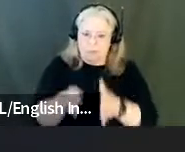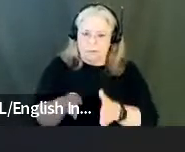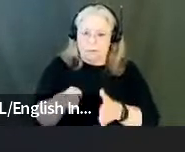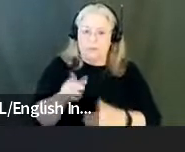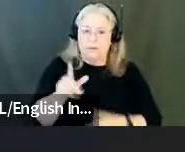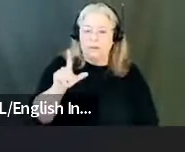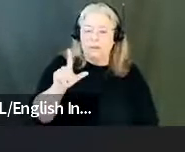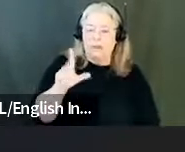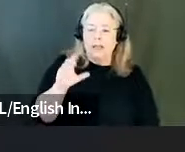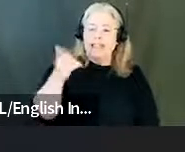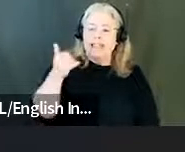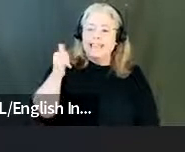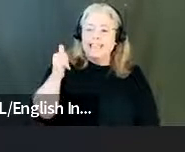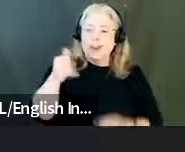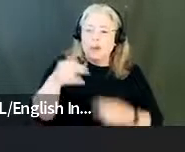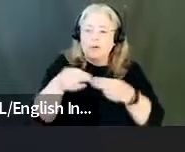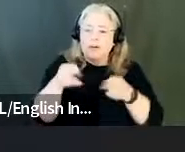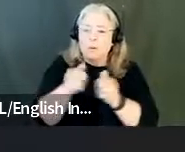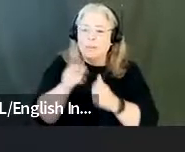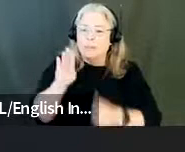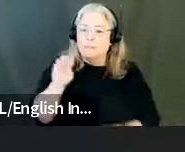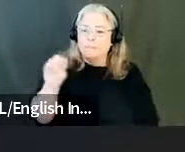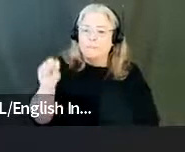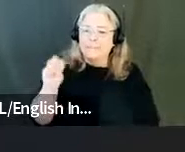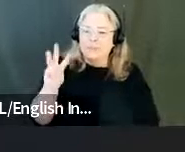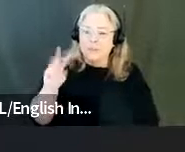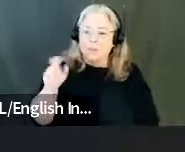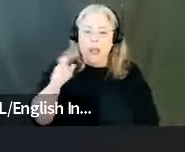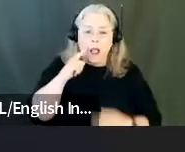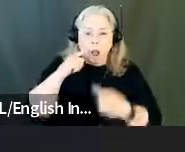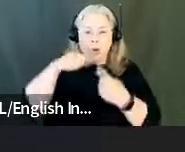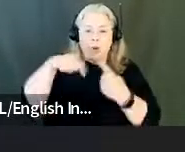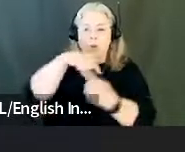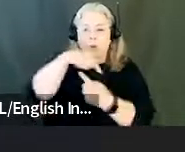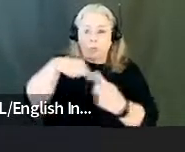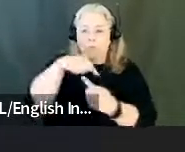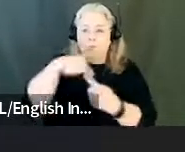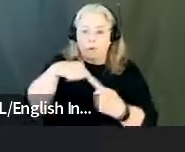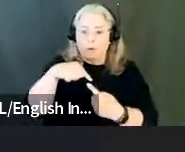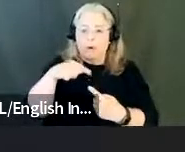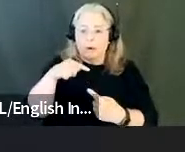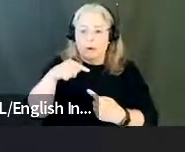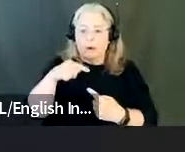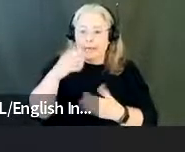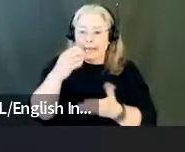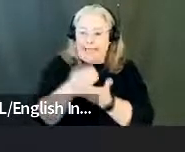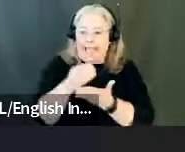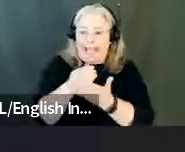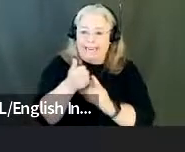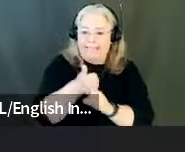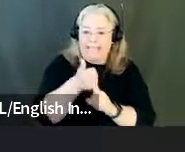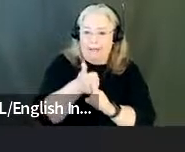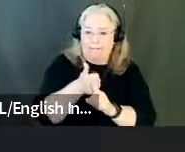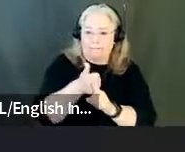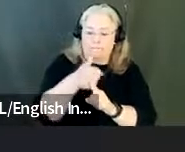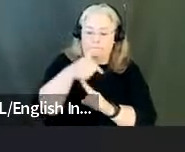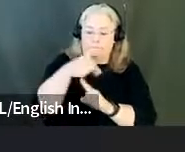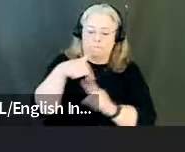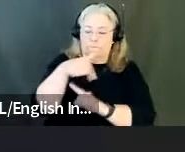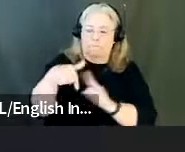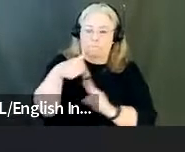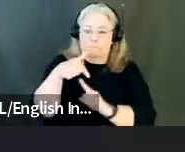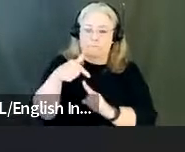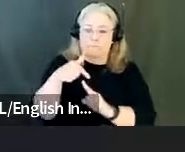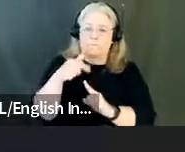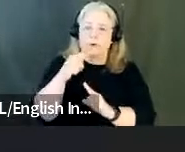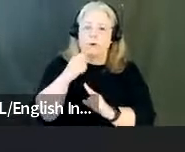tape, that yellow tape with the beeswax, I will wrap that around the cane, around the can, the soda can. Then